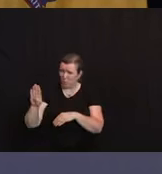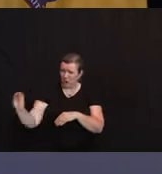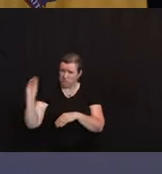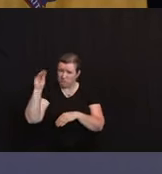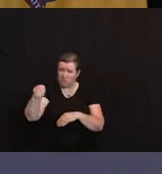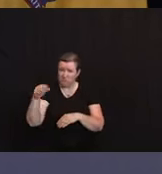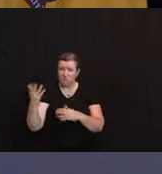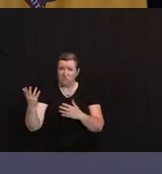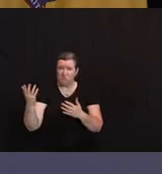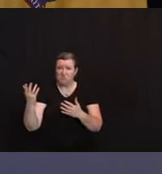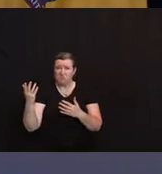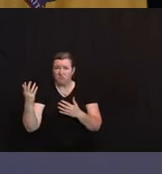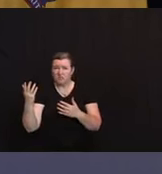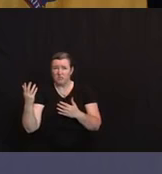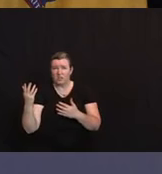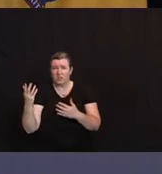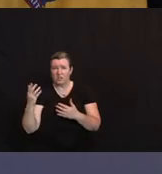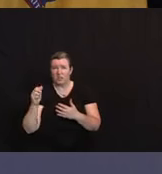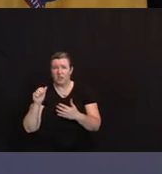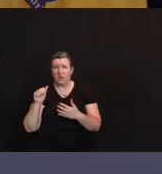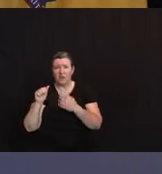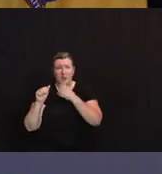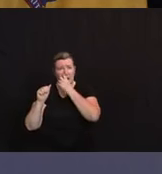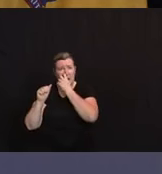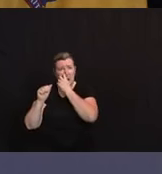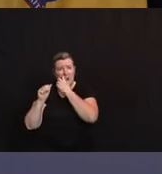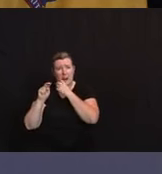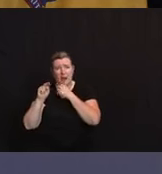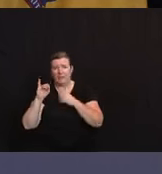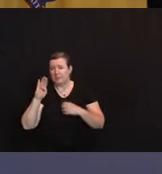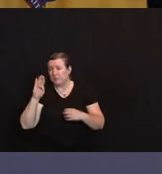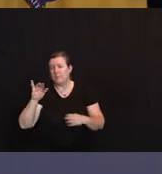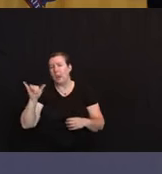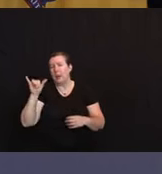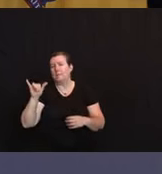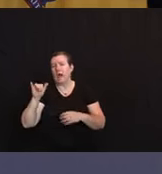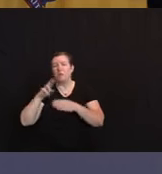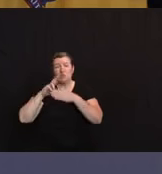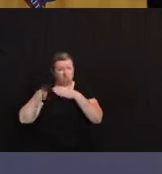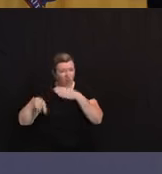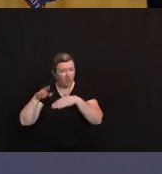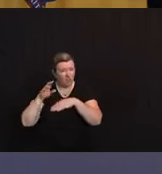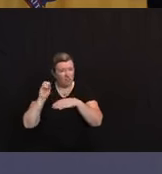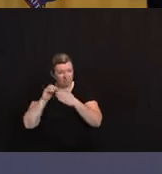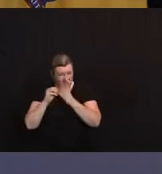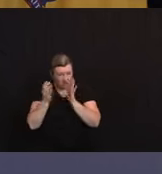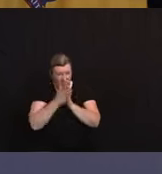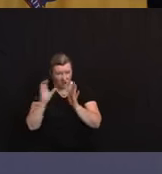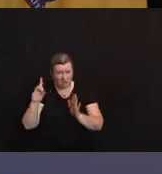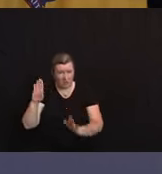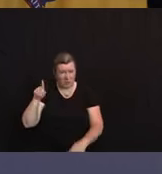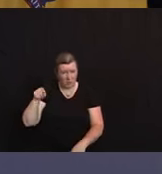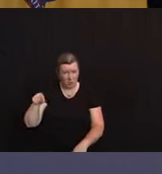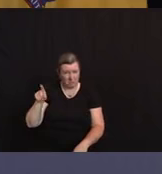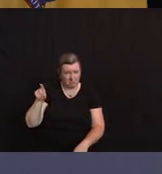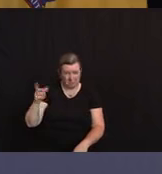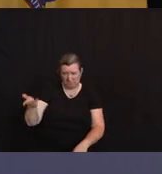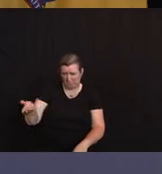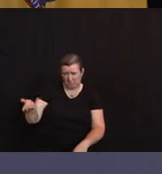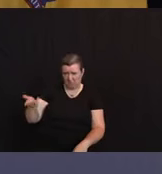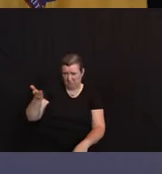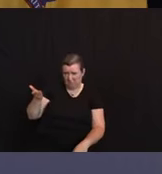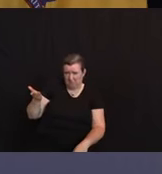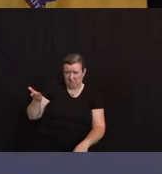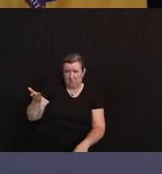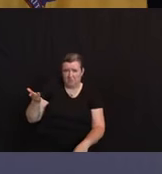learning? We take NJEA's inputs extremely seriously, but that was not in response to anything from NJEA per se. That was something